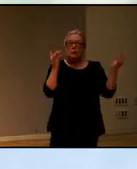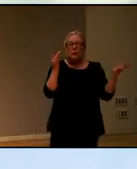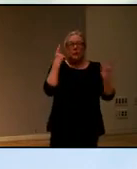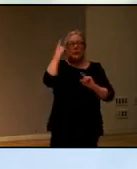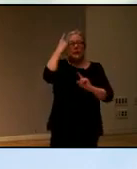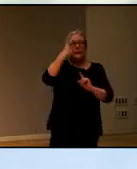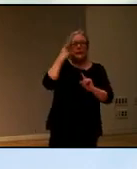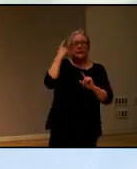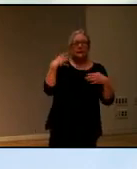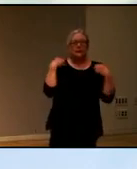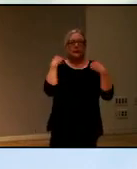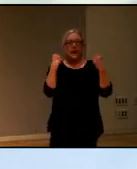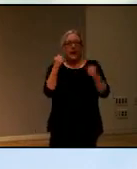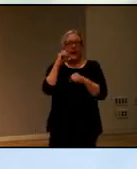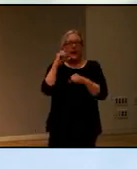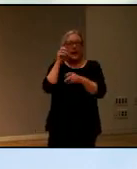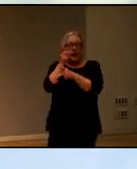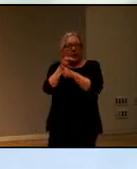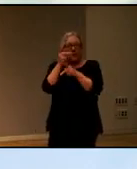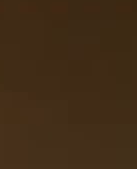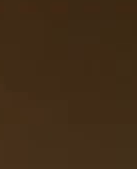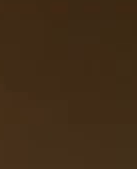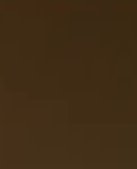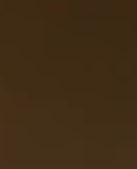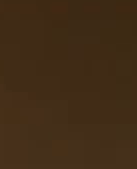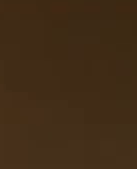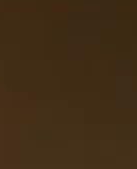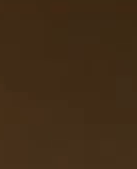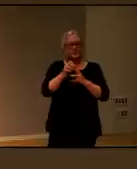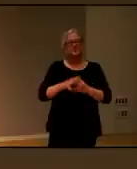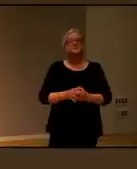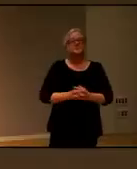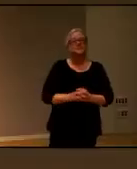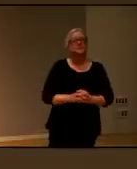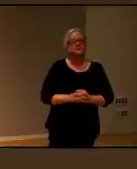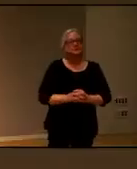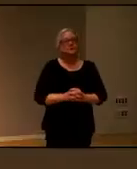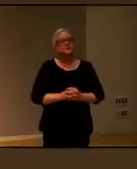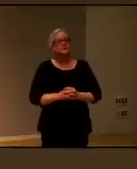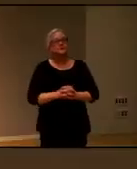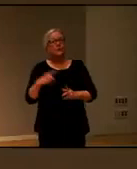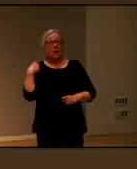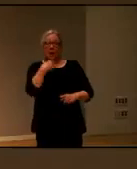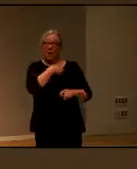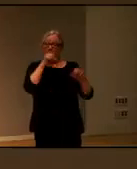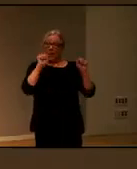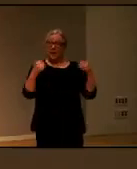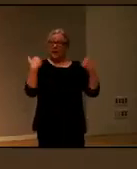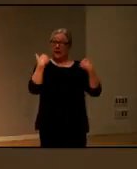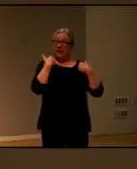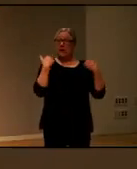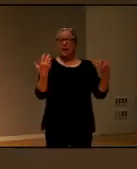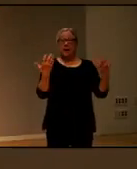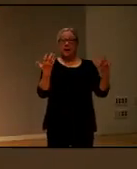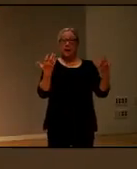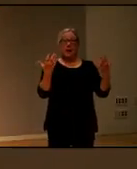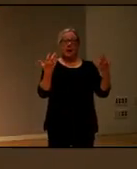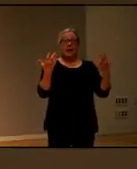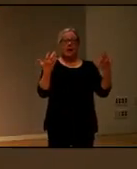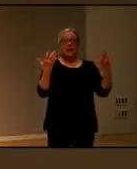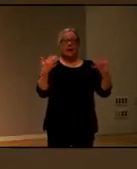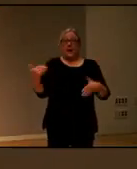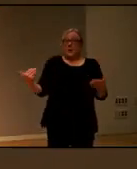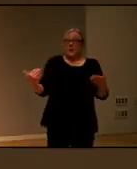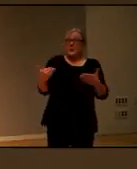impacts. Because we can have the latest